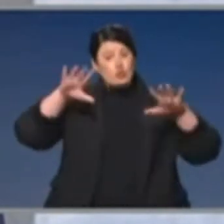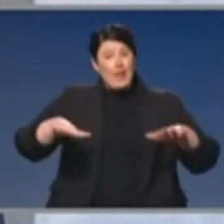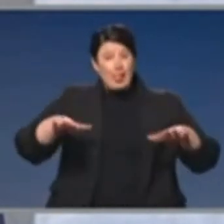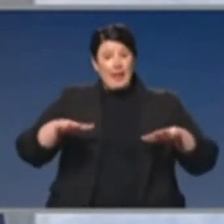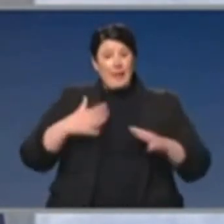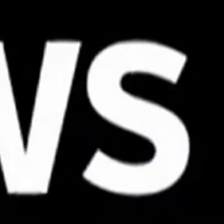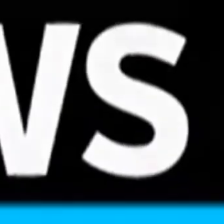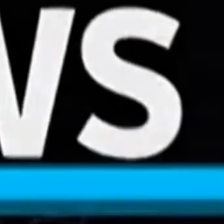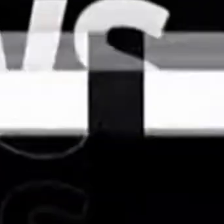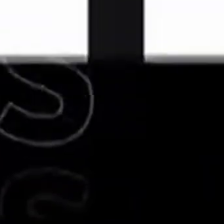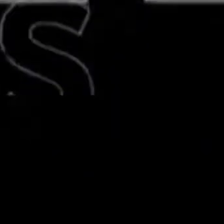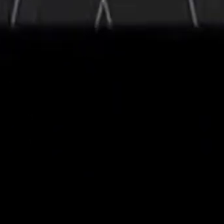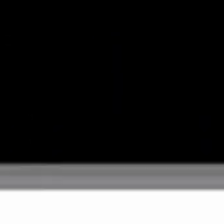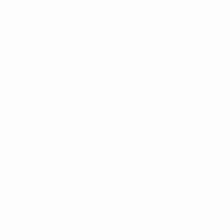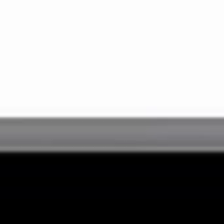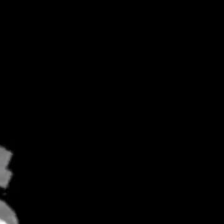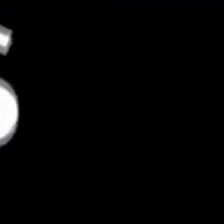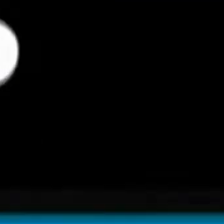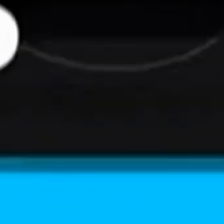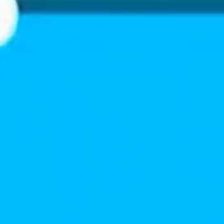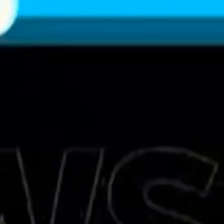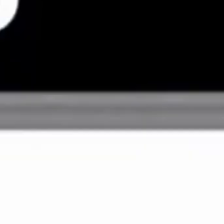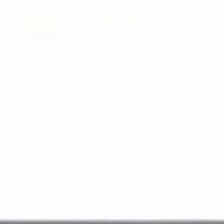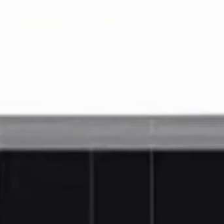in is a greater position of...